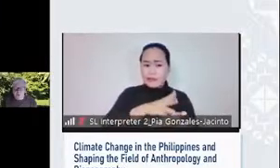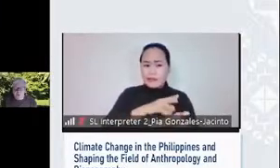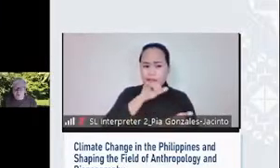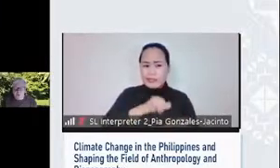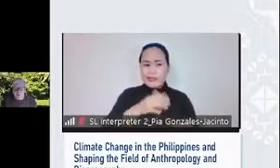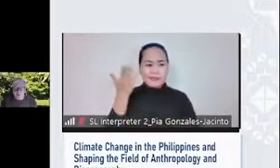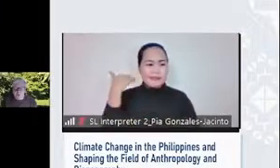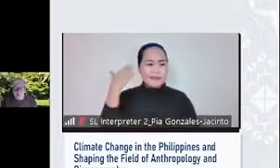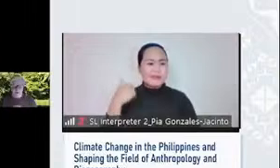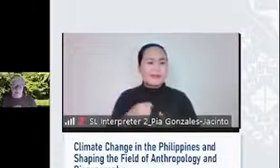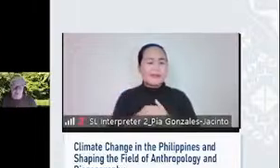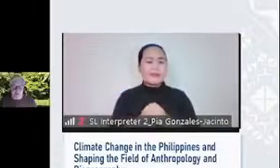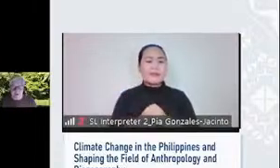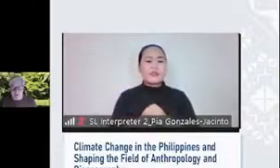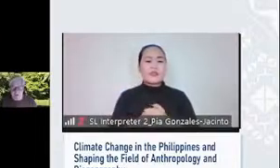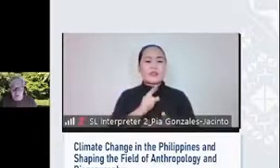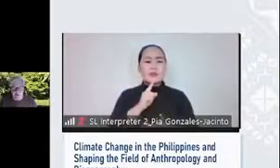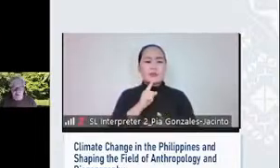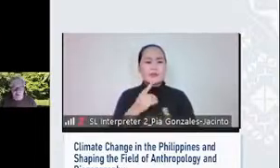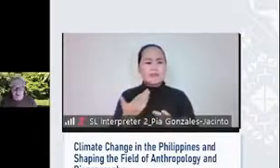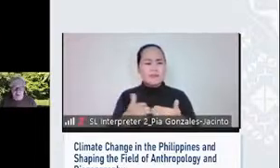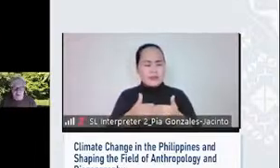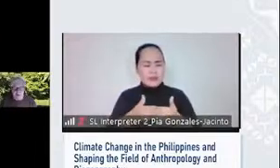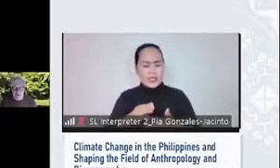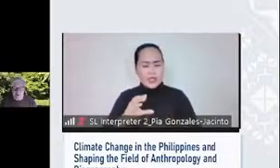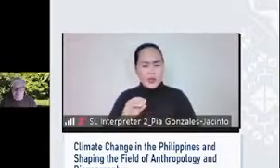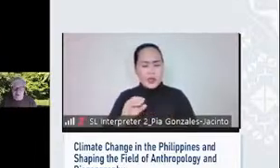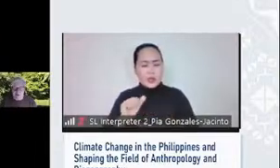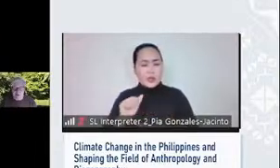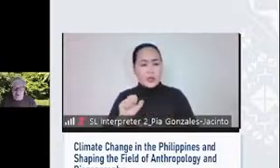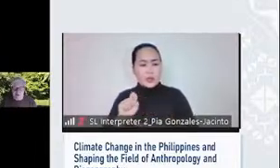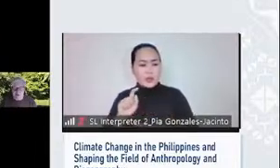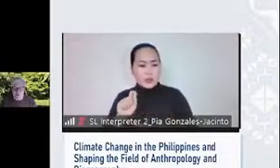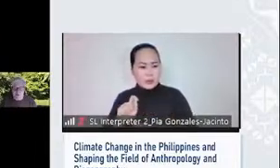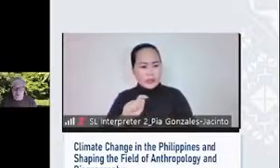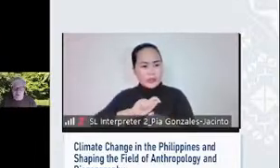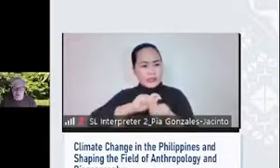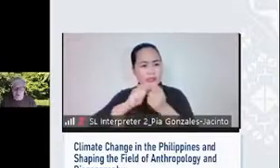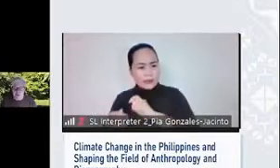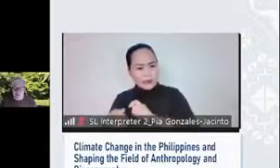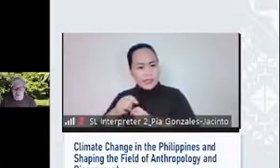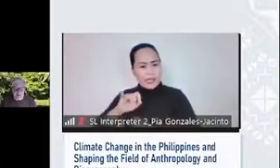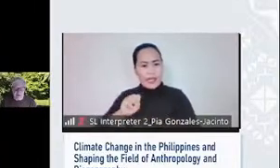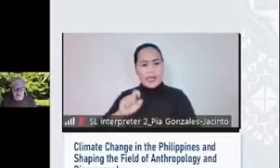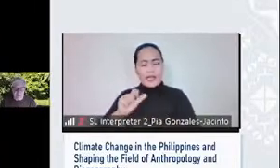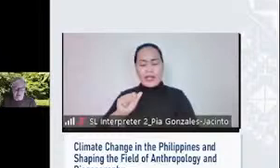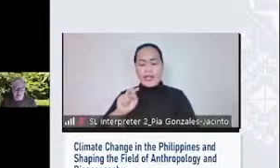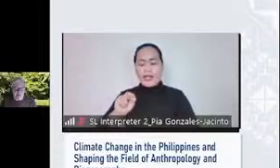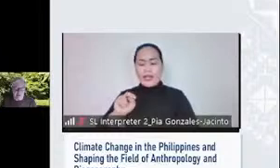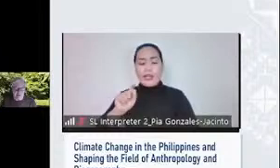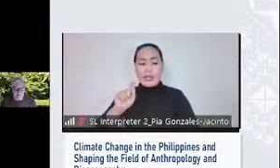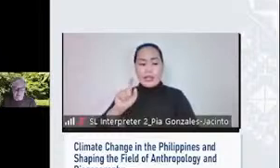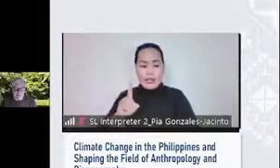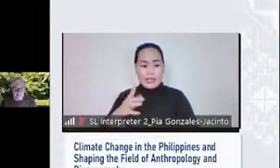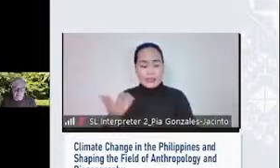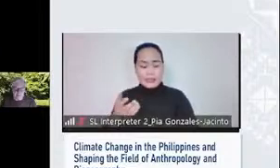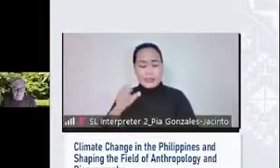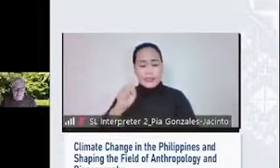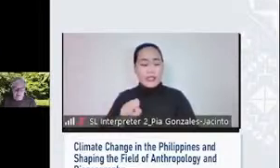especially those along the coasts, and the migration through mainland and Southeast Asia, island Southeast Asia was expansive and